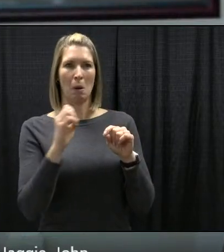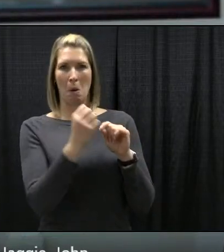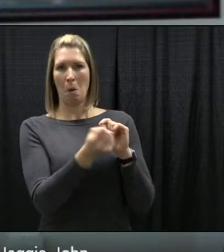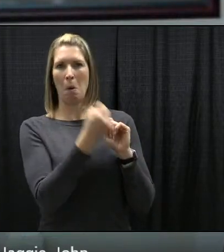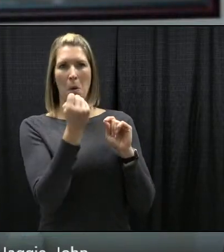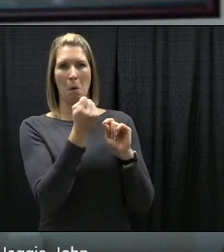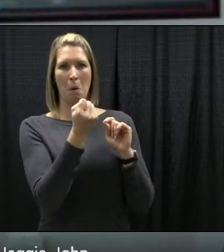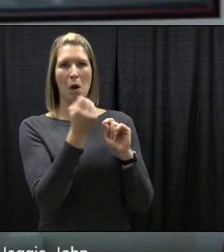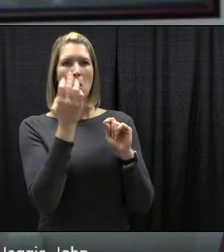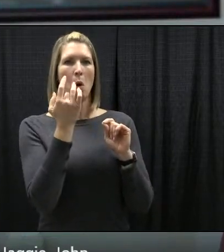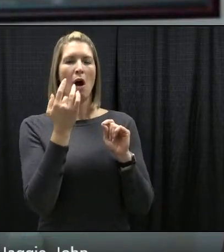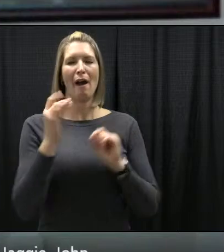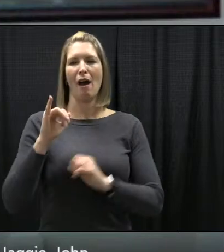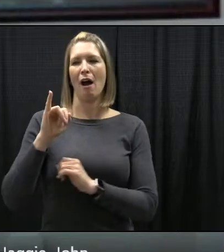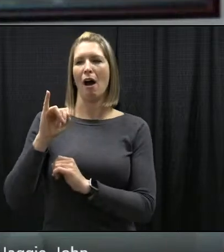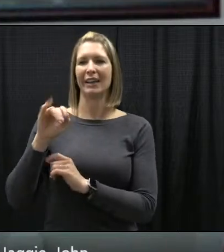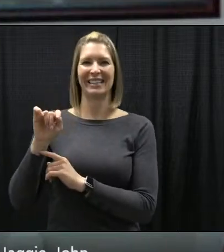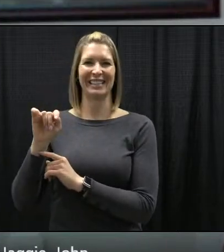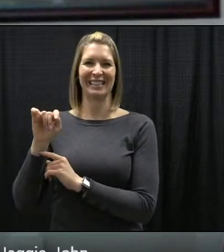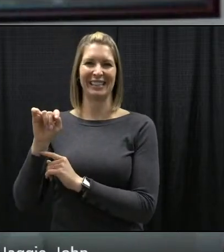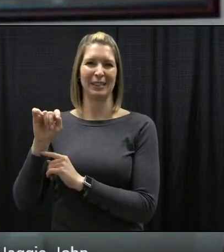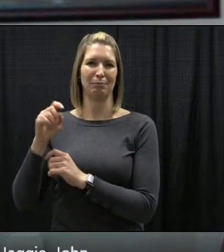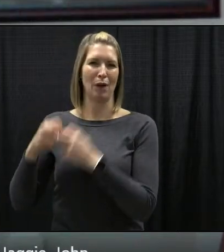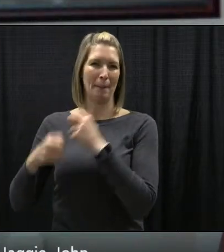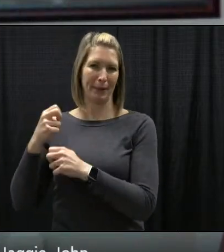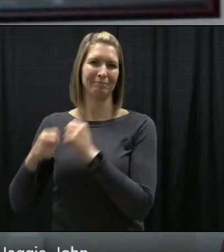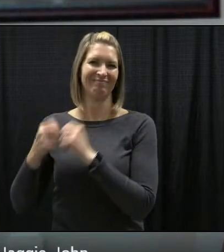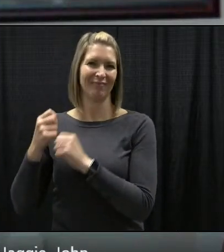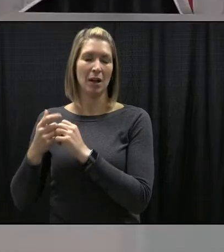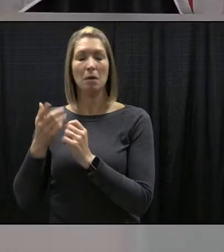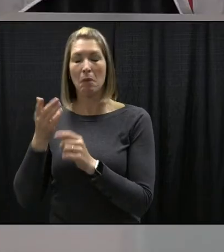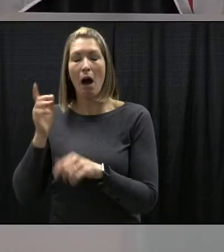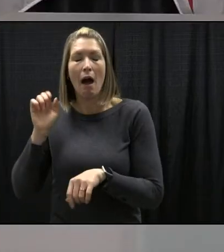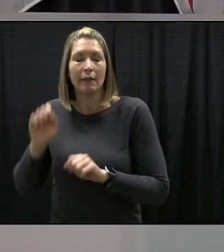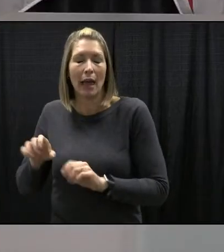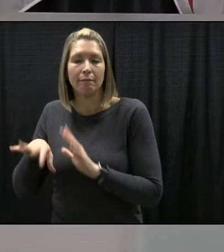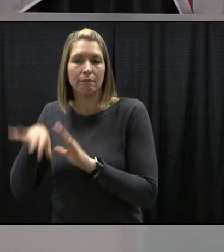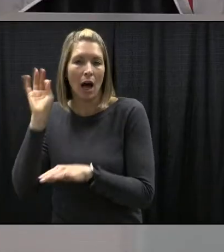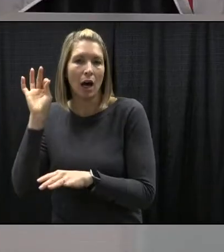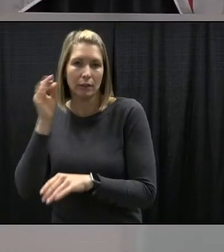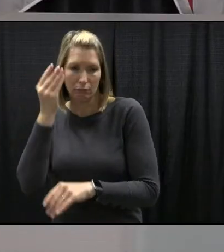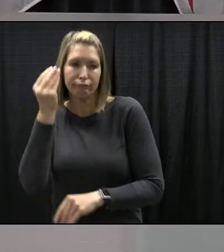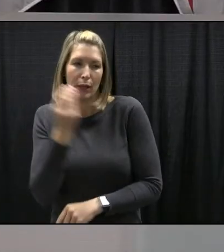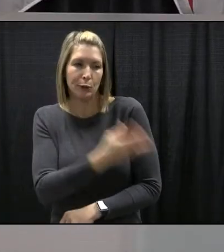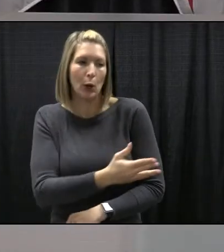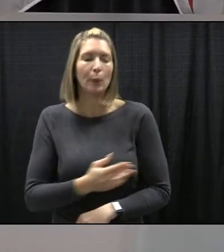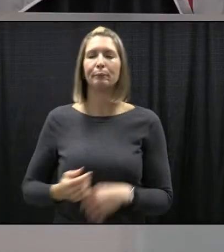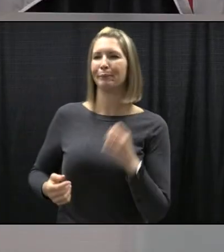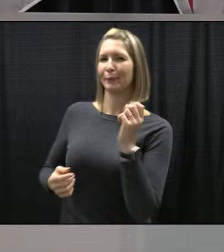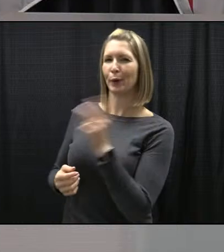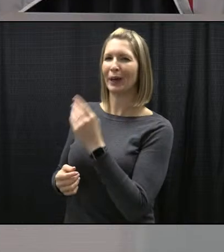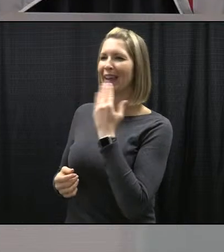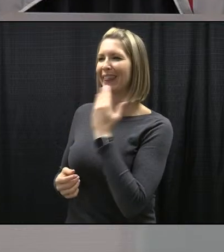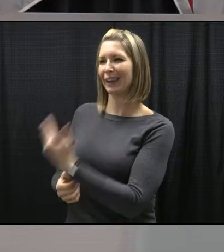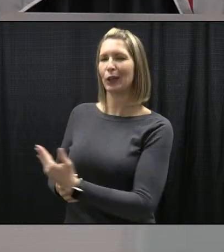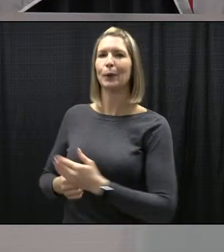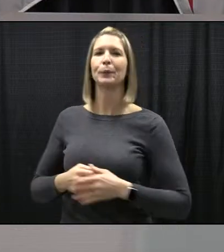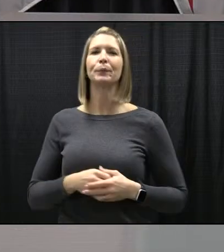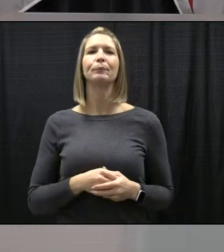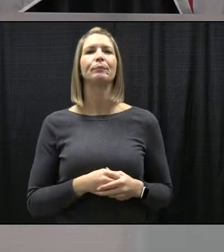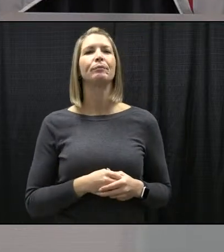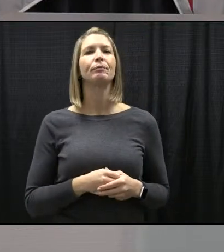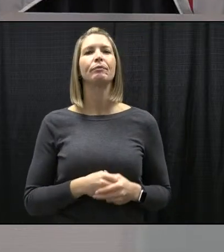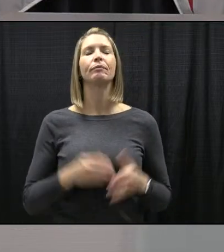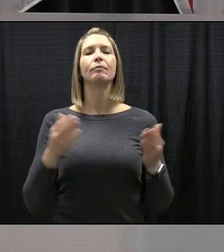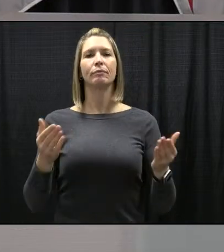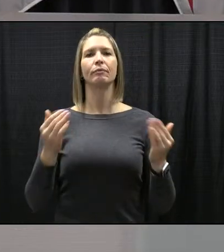I would have to go back and ask that question too. Happy to do it. Okay, thank you. Our next questions are